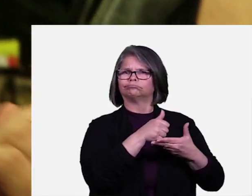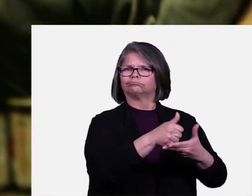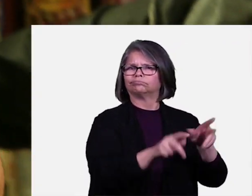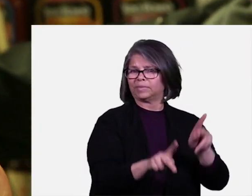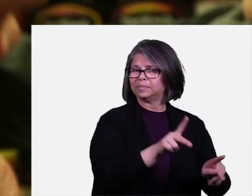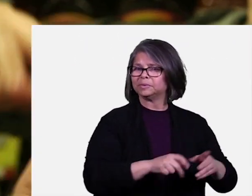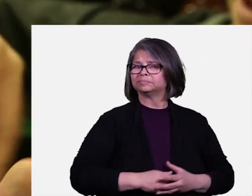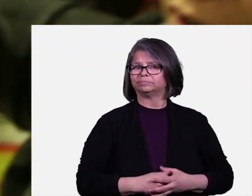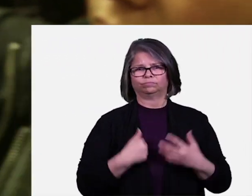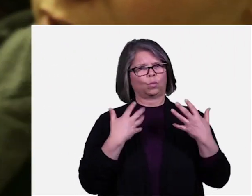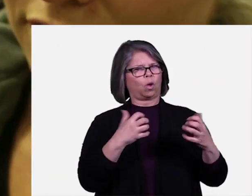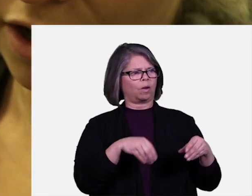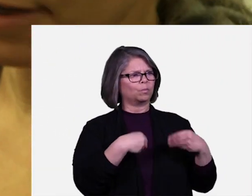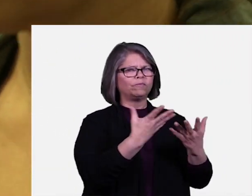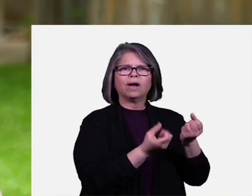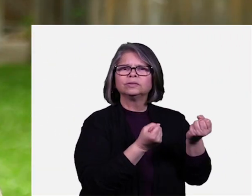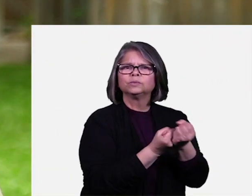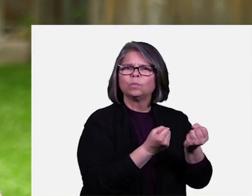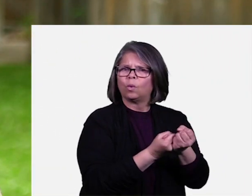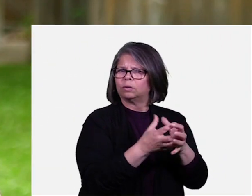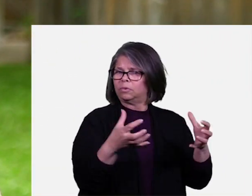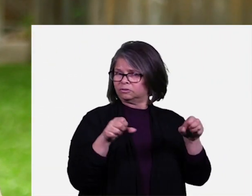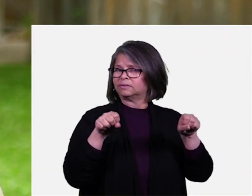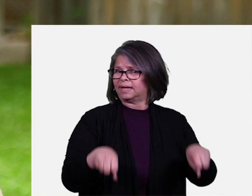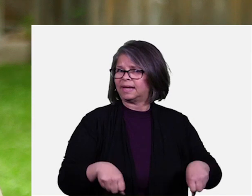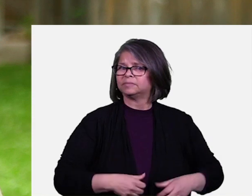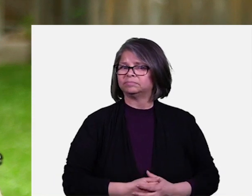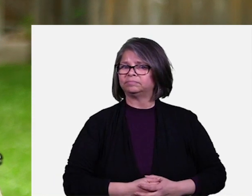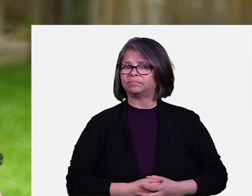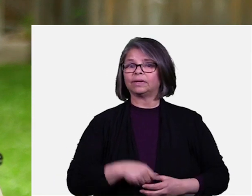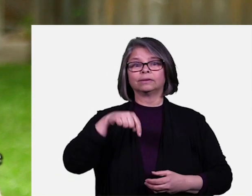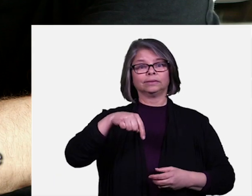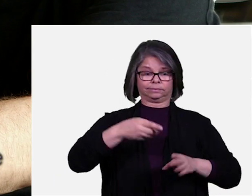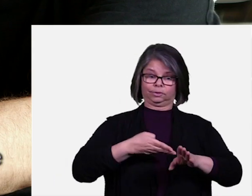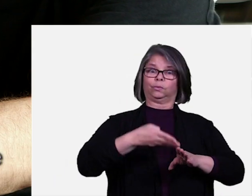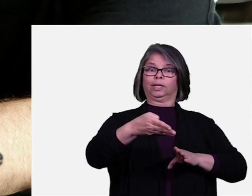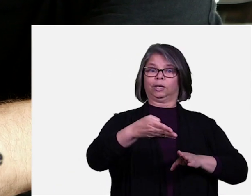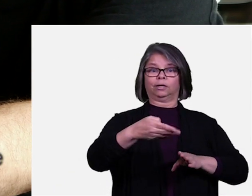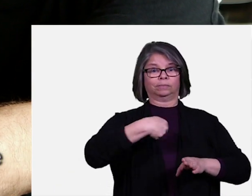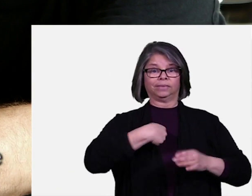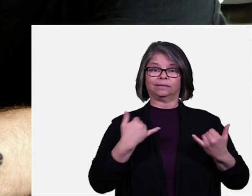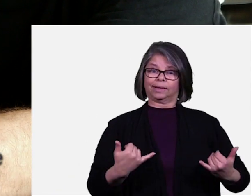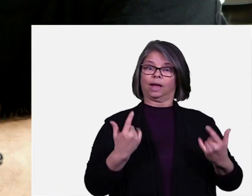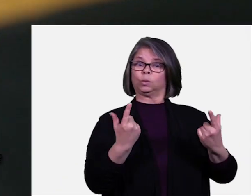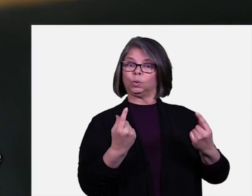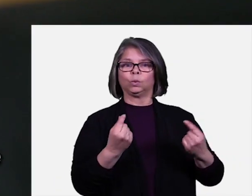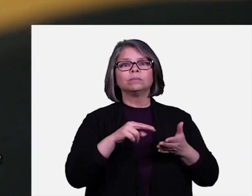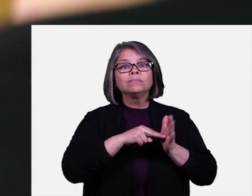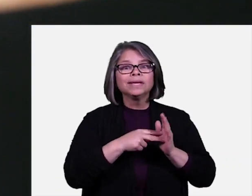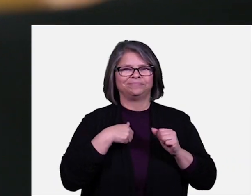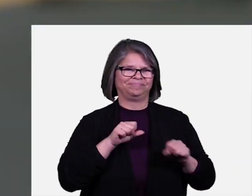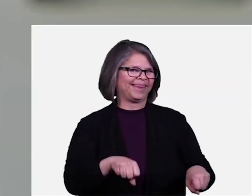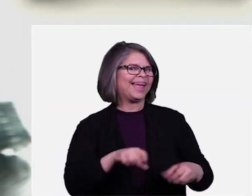my love for helping others. I wanted to support people in any way that I could, and through this career that I've